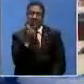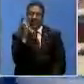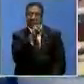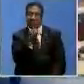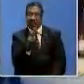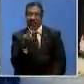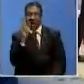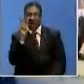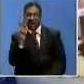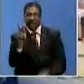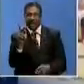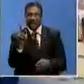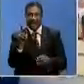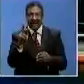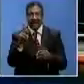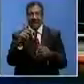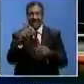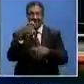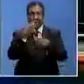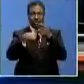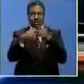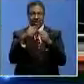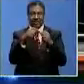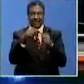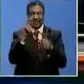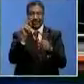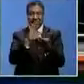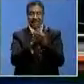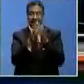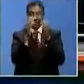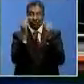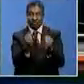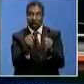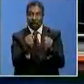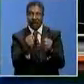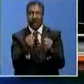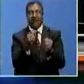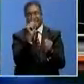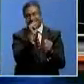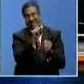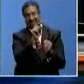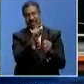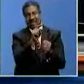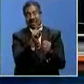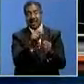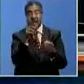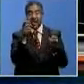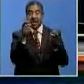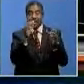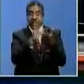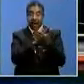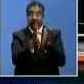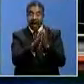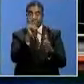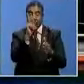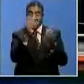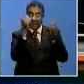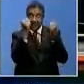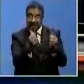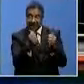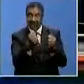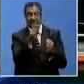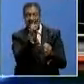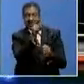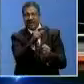of the kwacha to trickle down. The appreciation of the kwacha is one thing. It does not